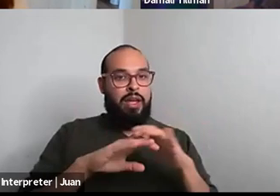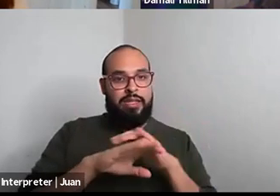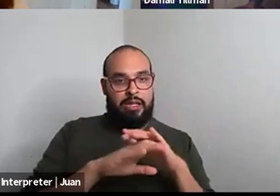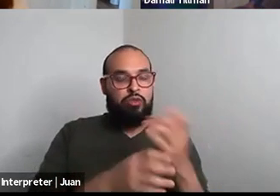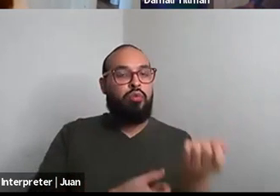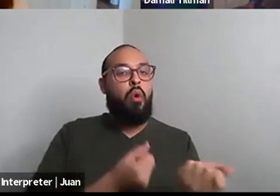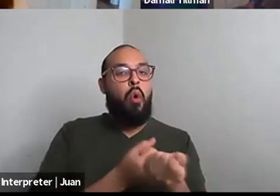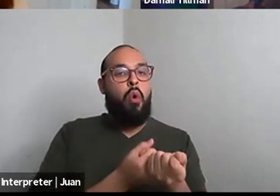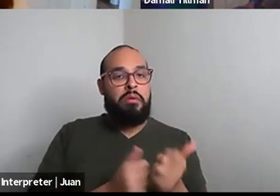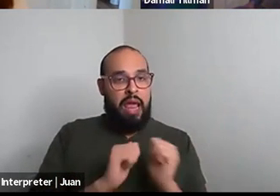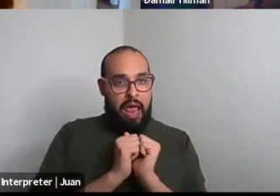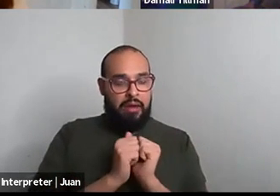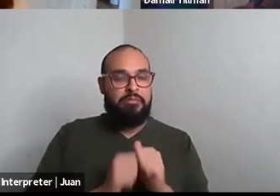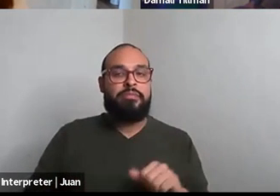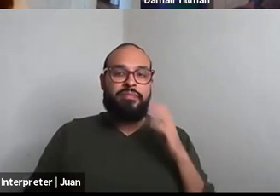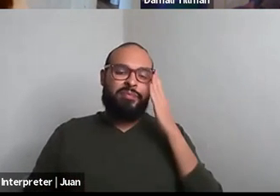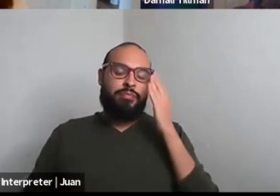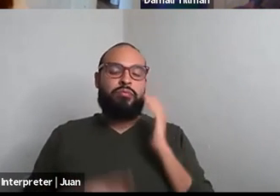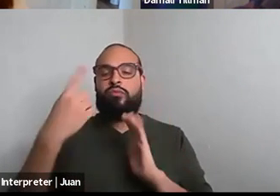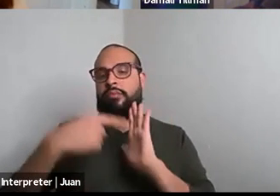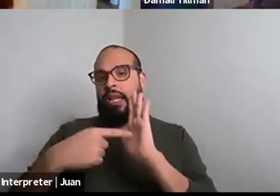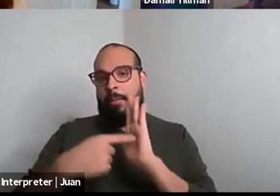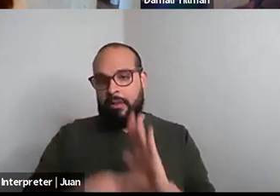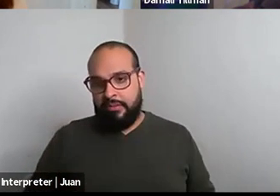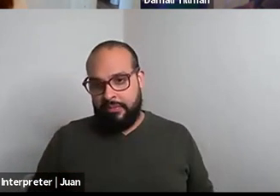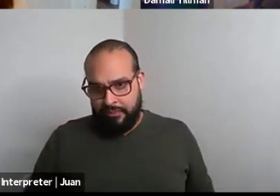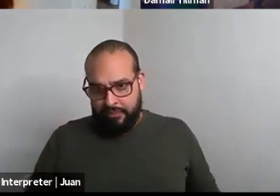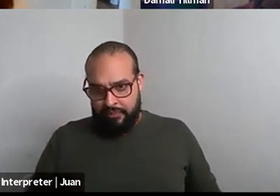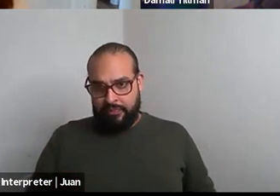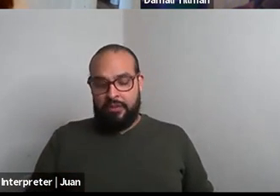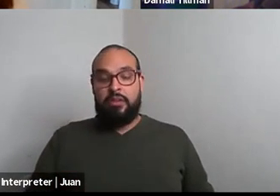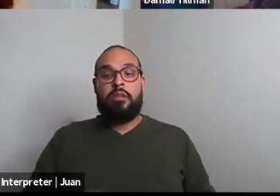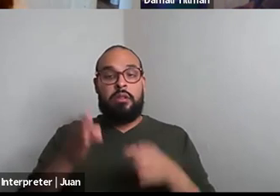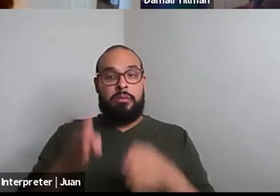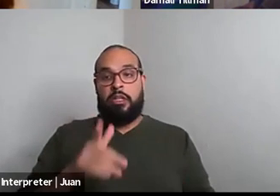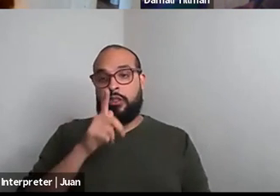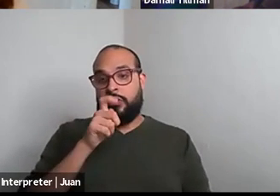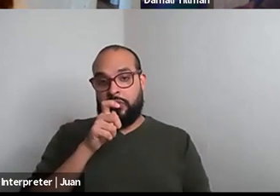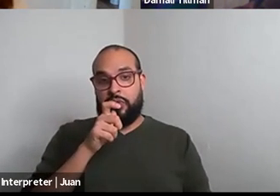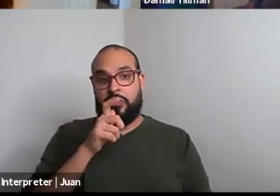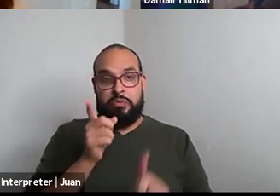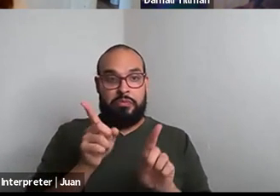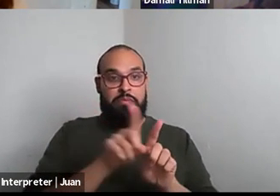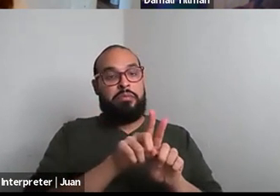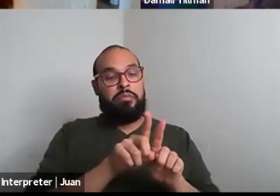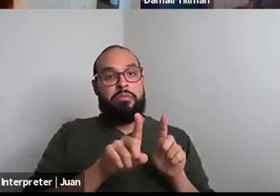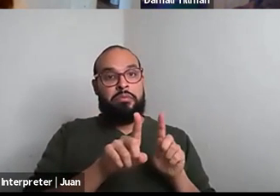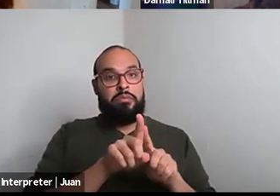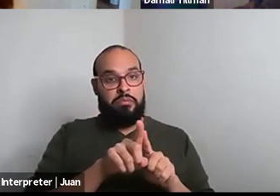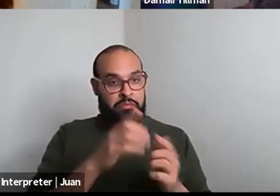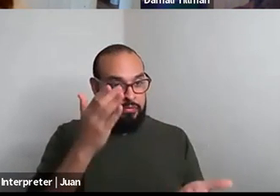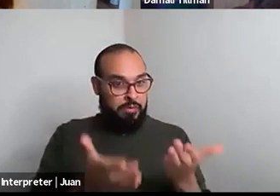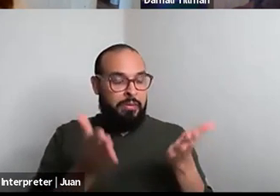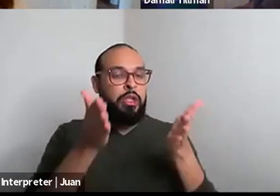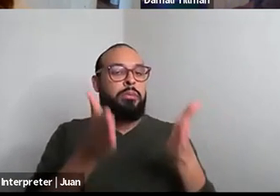support? So an example will be the person with them might be the person that helps them get a drink